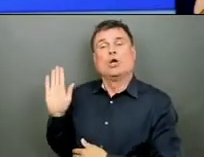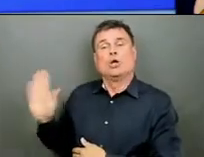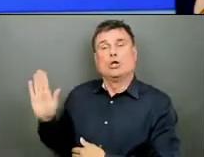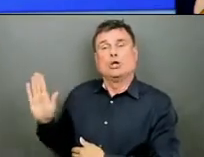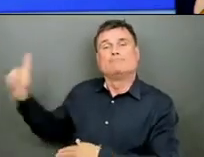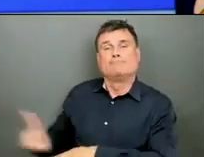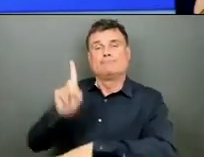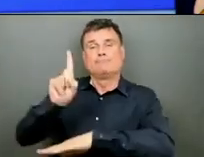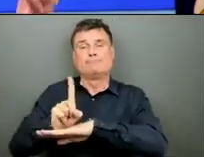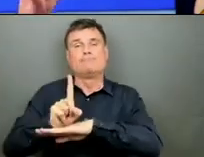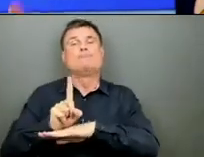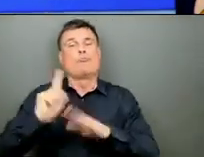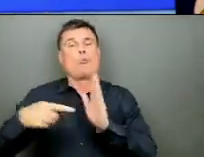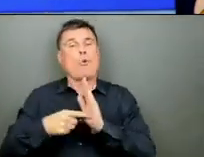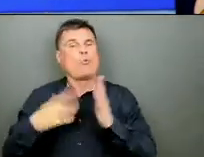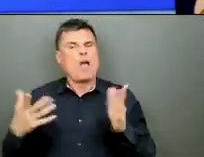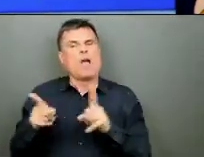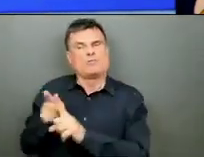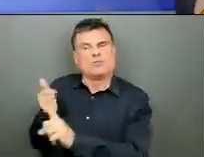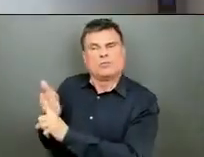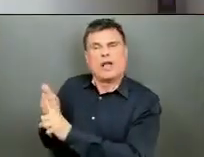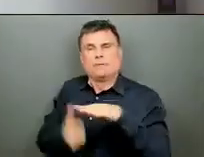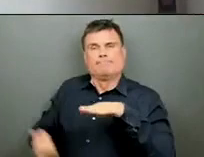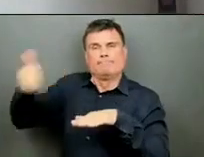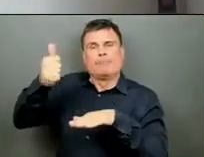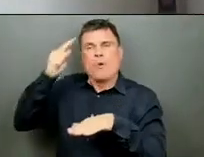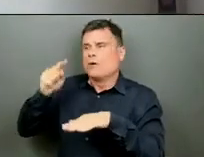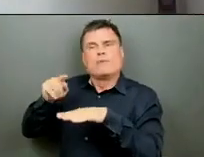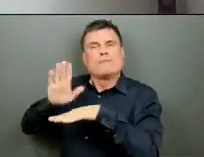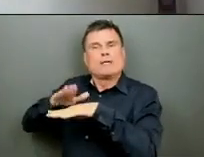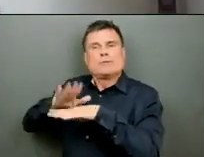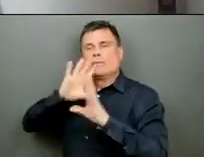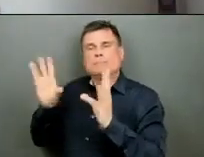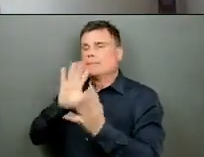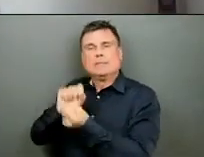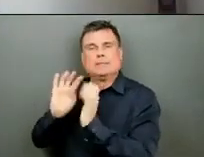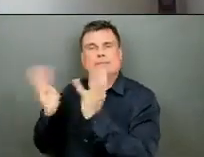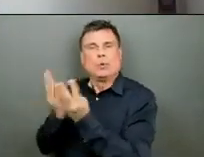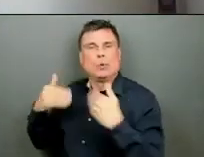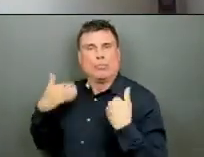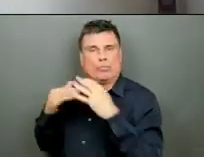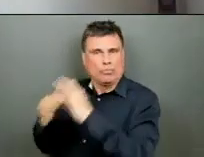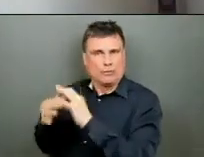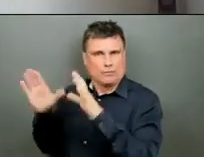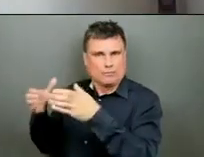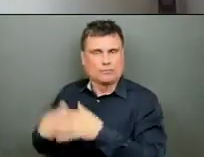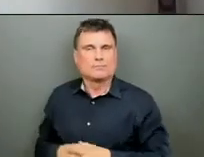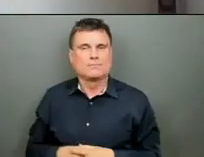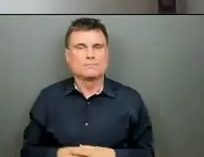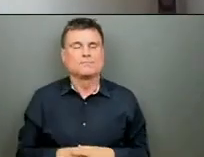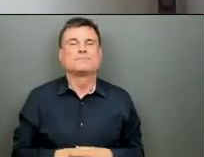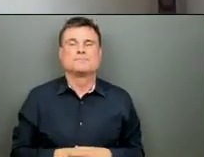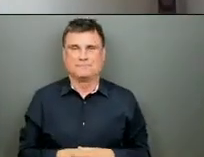Premier's advisor on youth issues. Over to you, Brittany. Thank you. It is an honor to serve as the Premier's